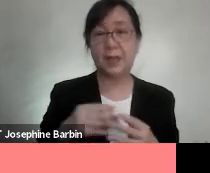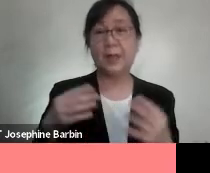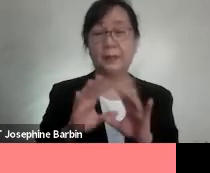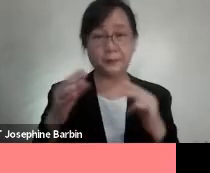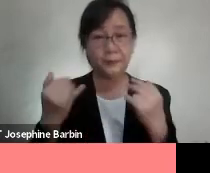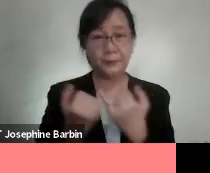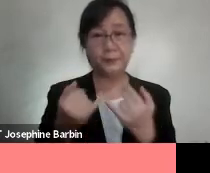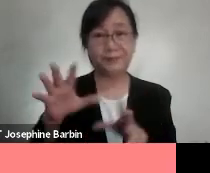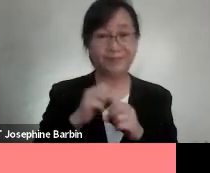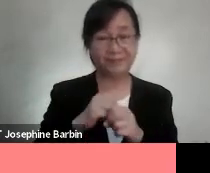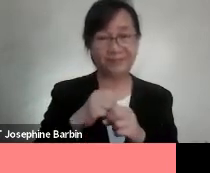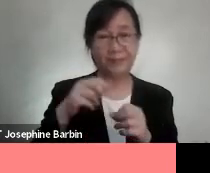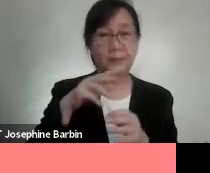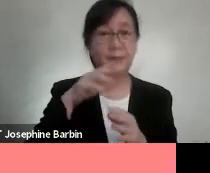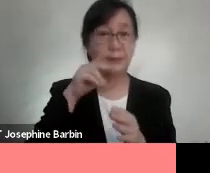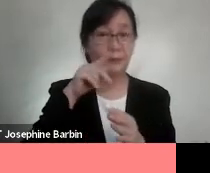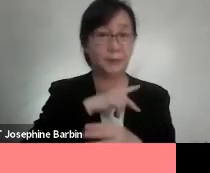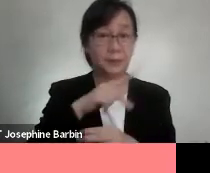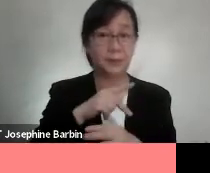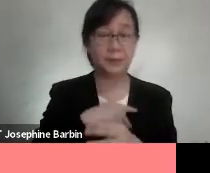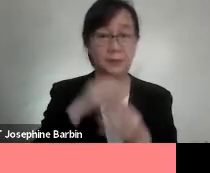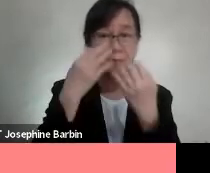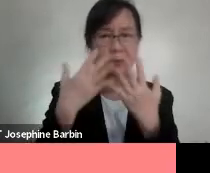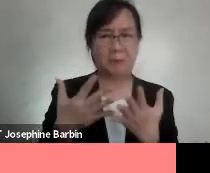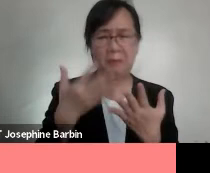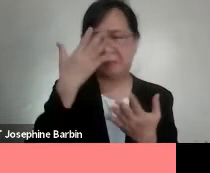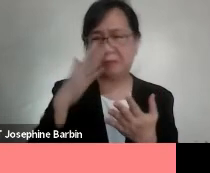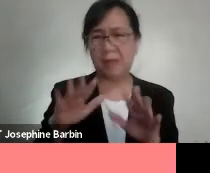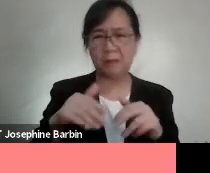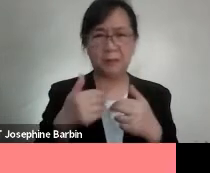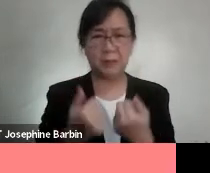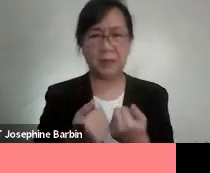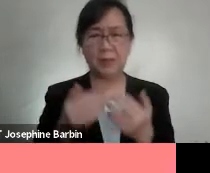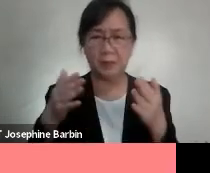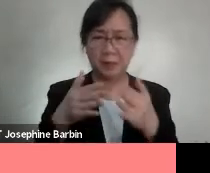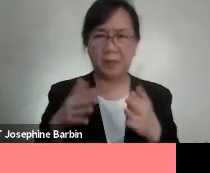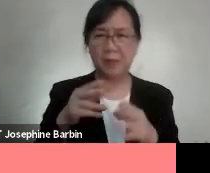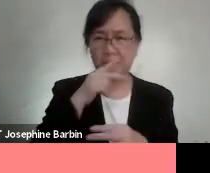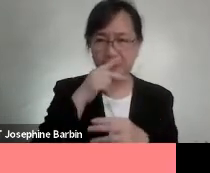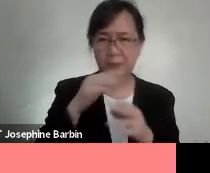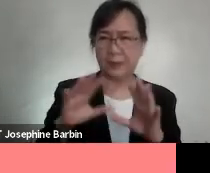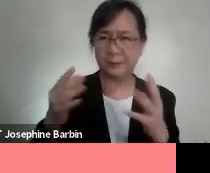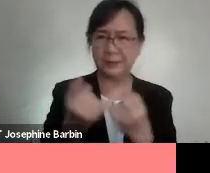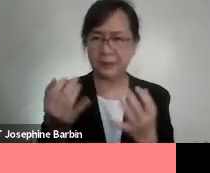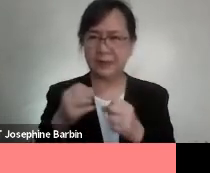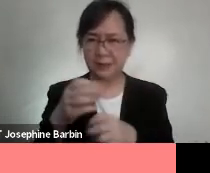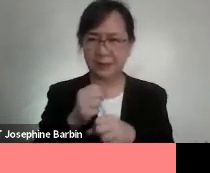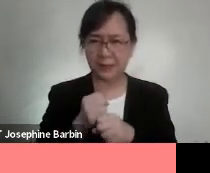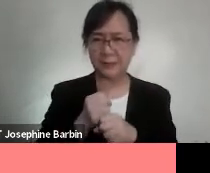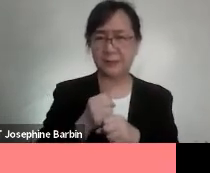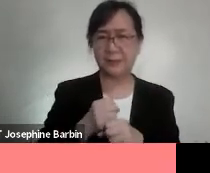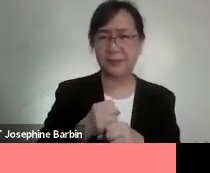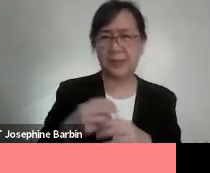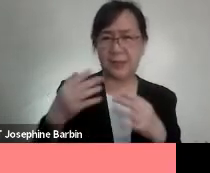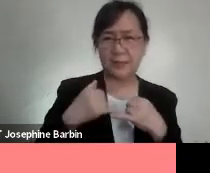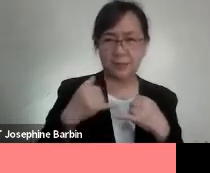are very angry that they don't have enough information about how, in particular, private companies collect, store, and use their